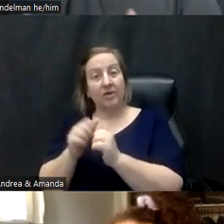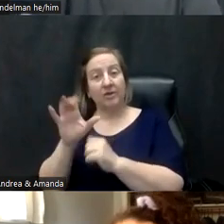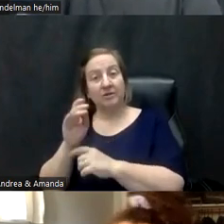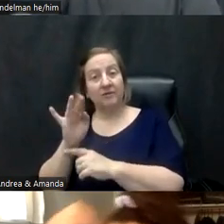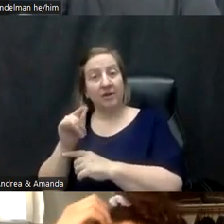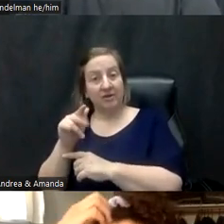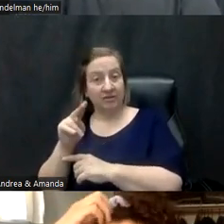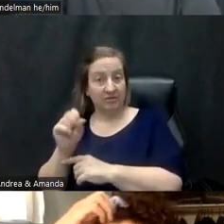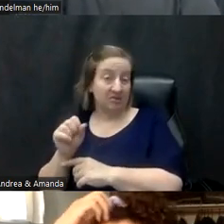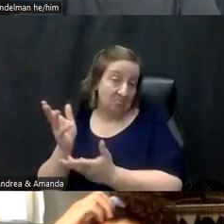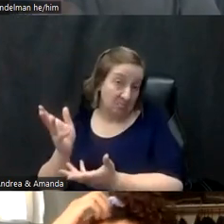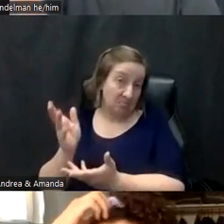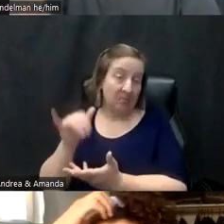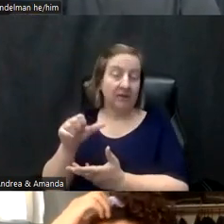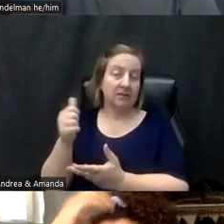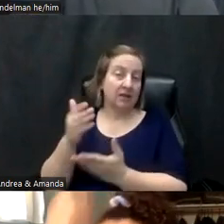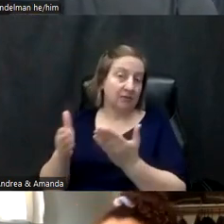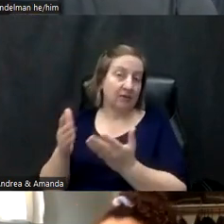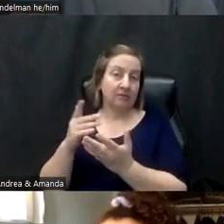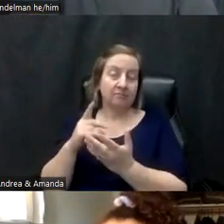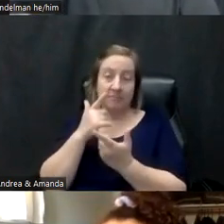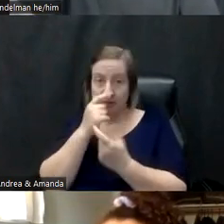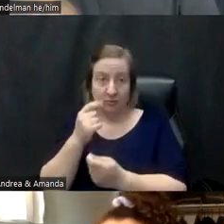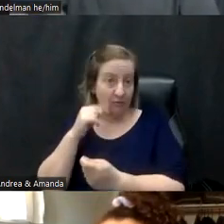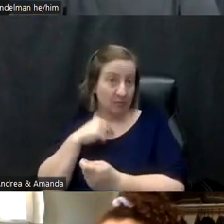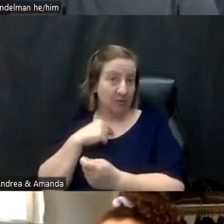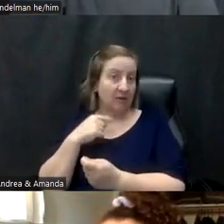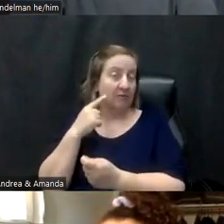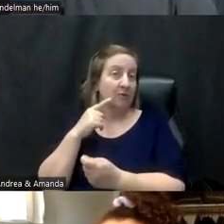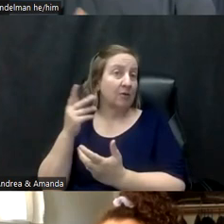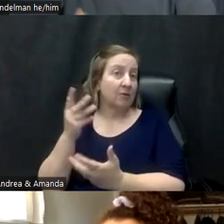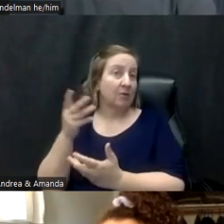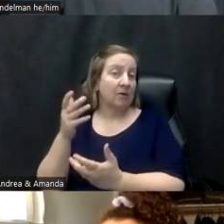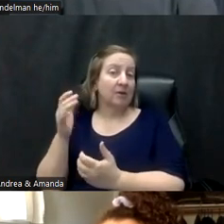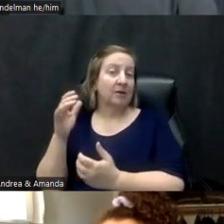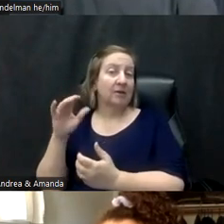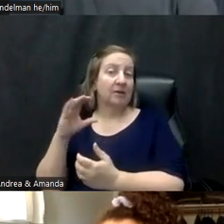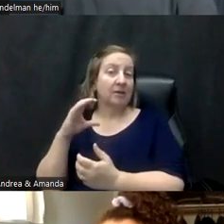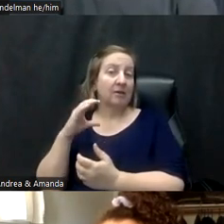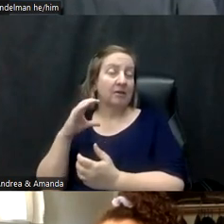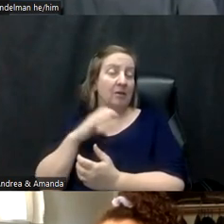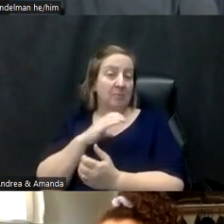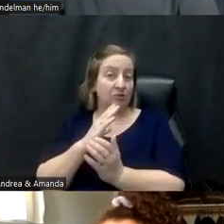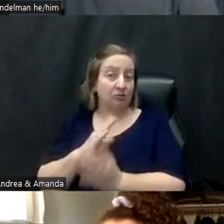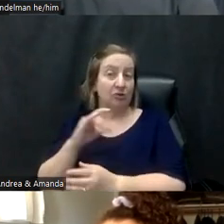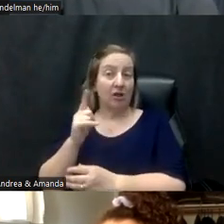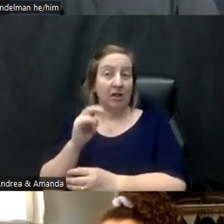So that's another thing that is intriguing to me in terms of like what Commissioner Graham was saying. You know, do we need a staff person that's just